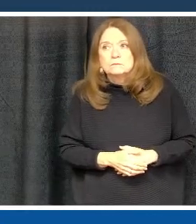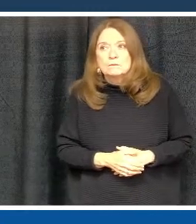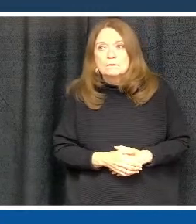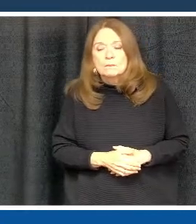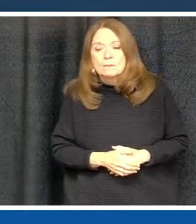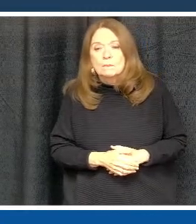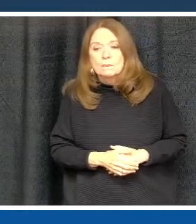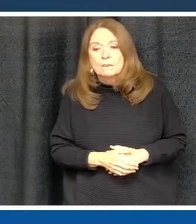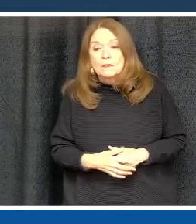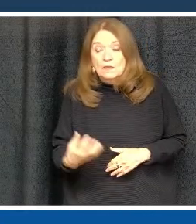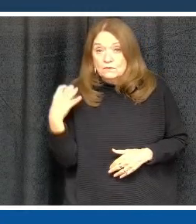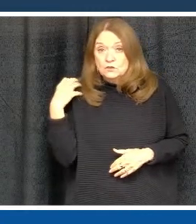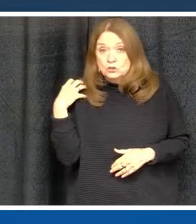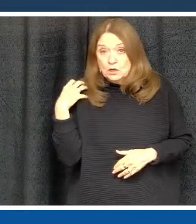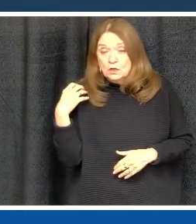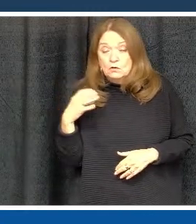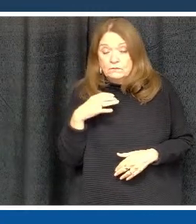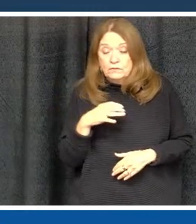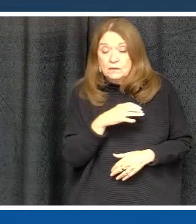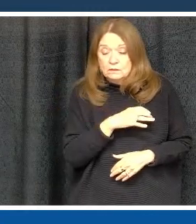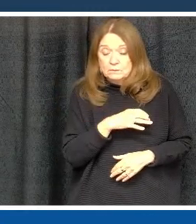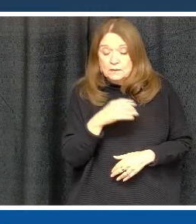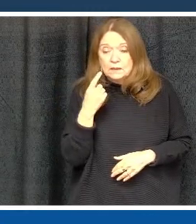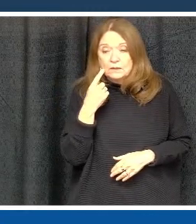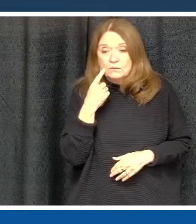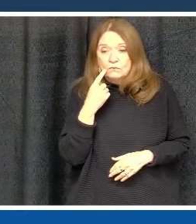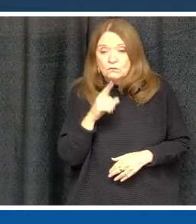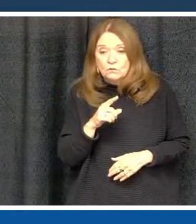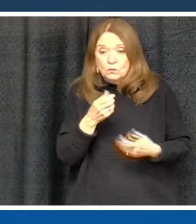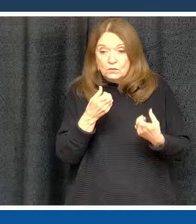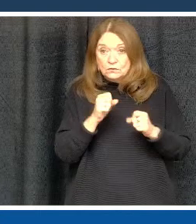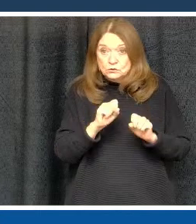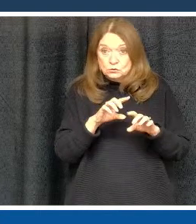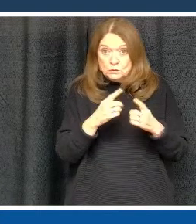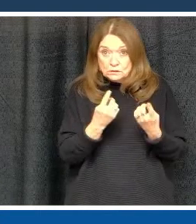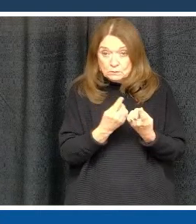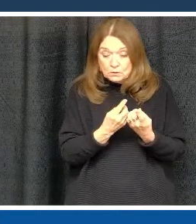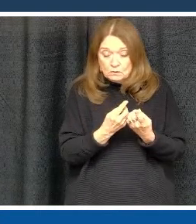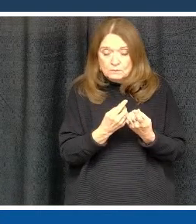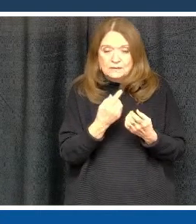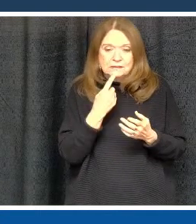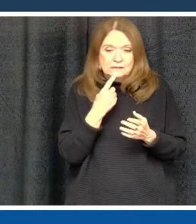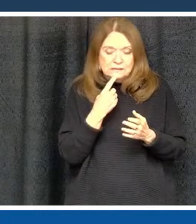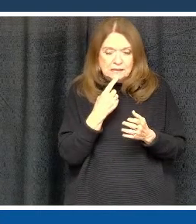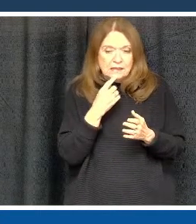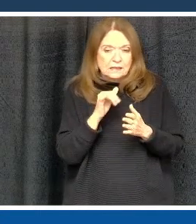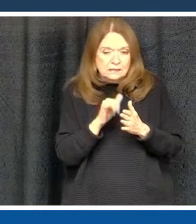The chair of the committee for the street department brought up often